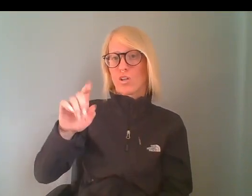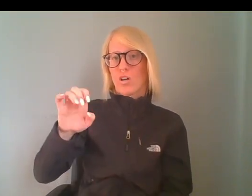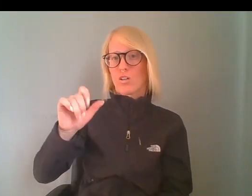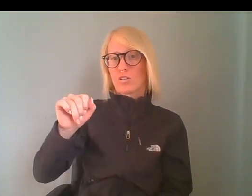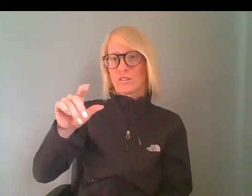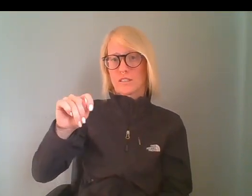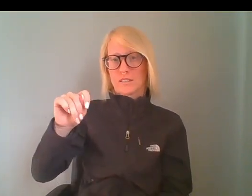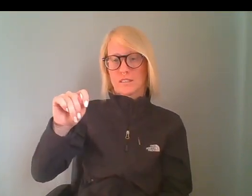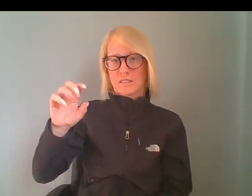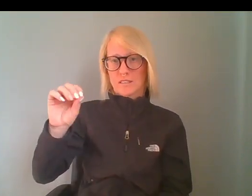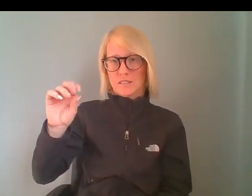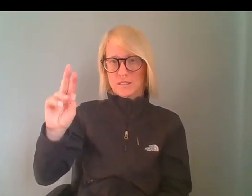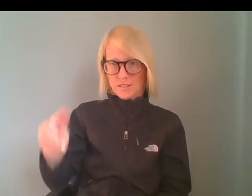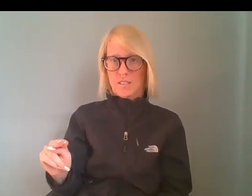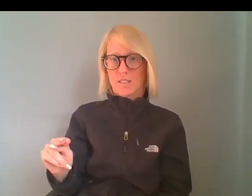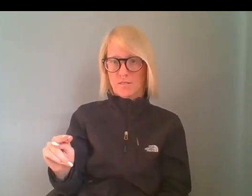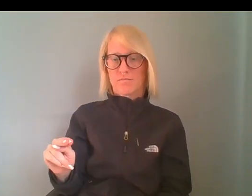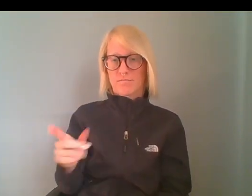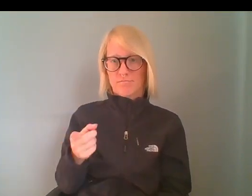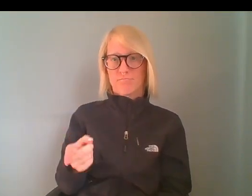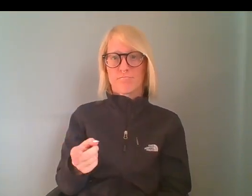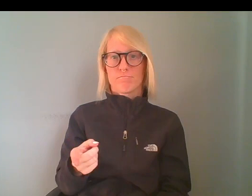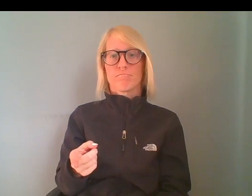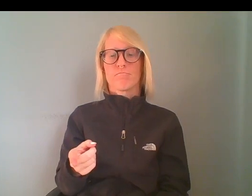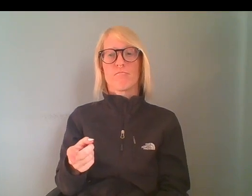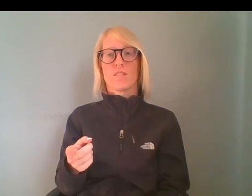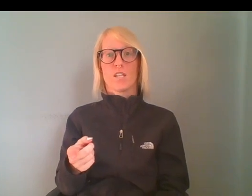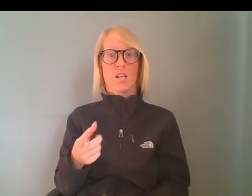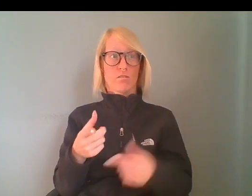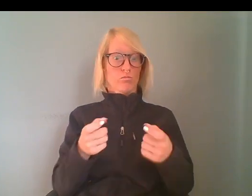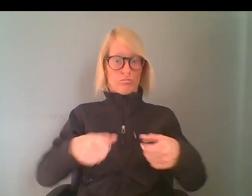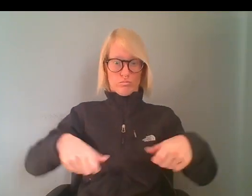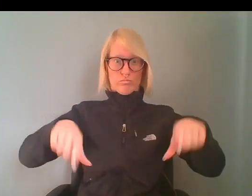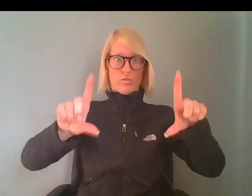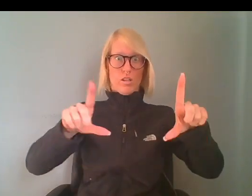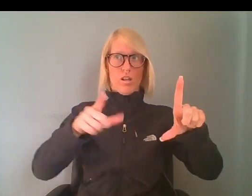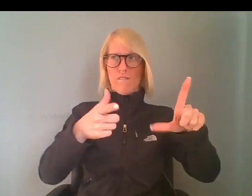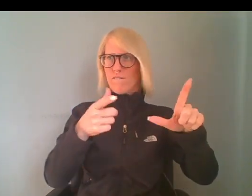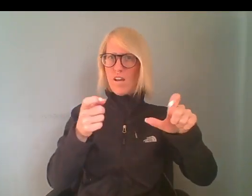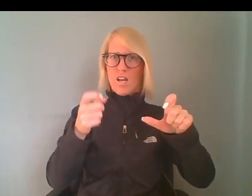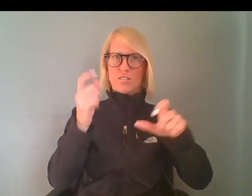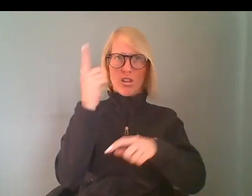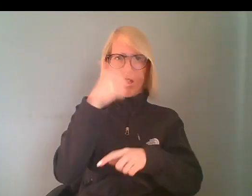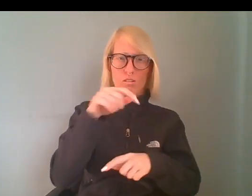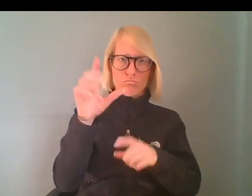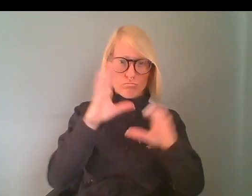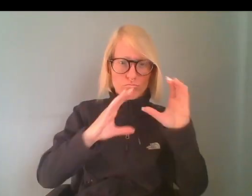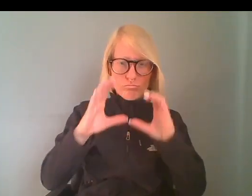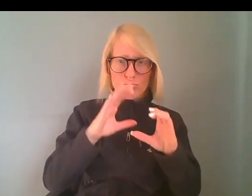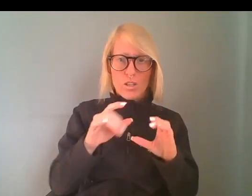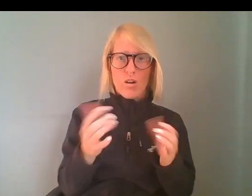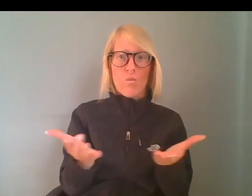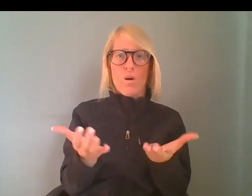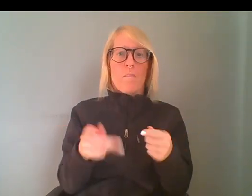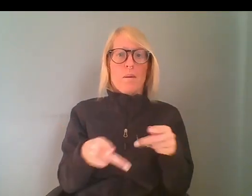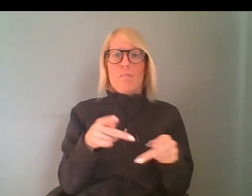29403, and then I got a quick look at what people were talking about in Charleston related to nonprofits. Does anyone have any